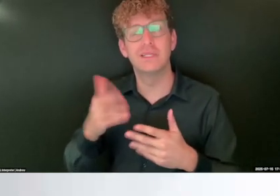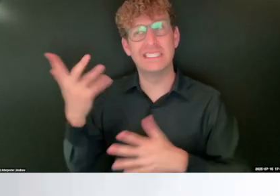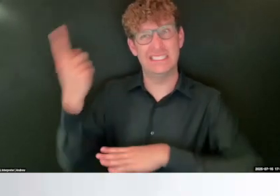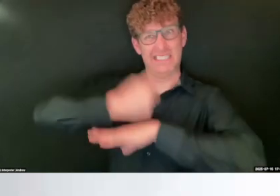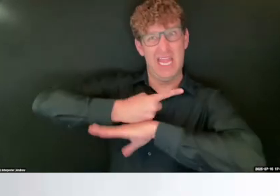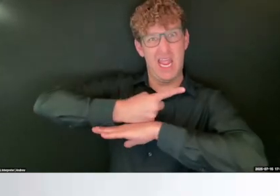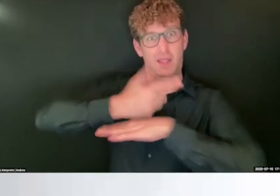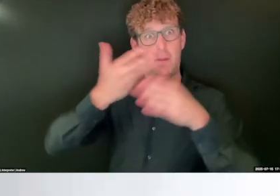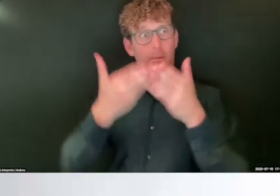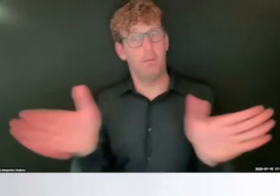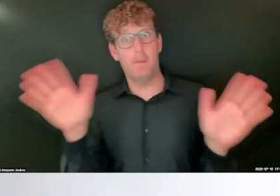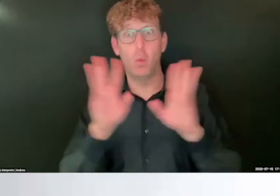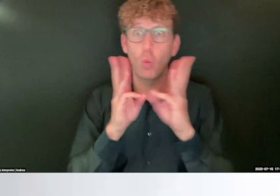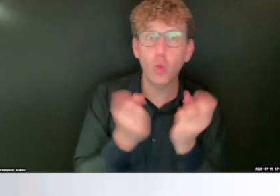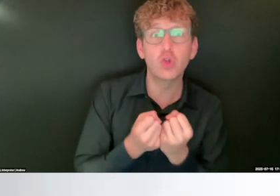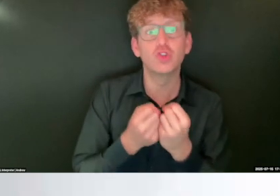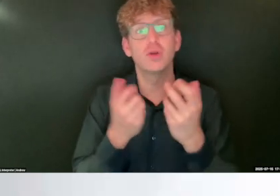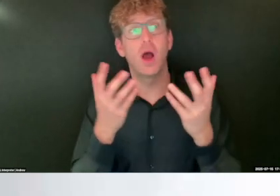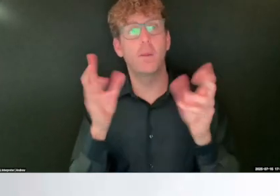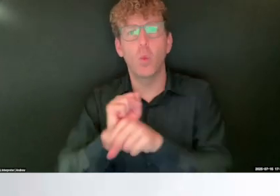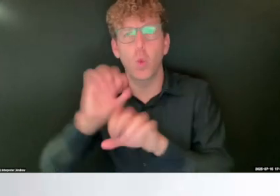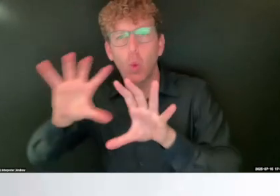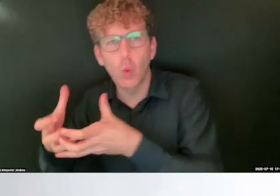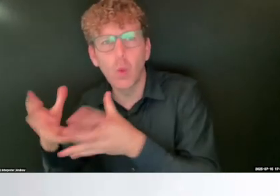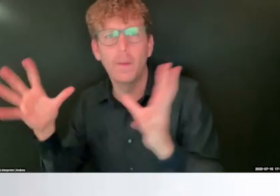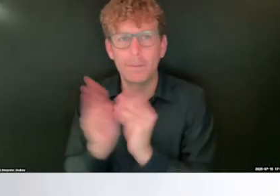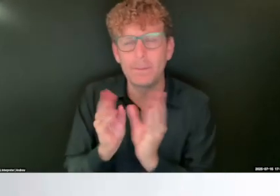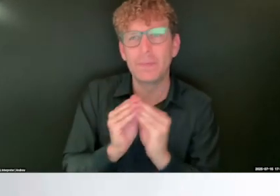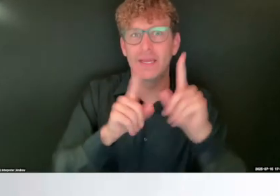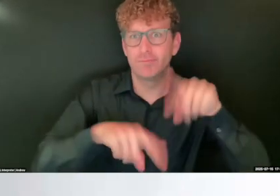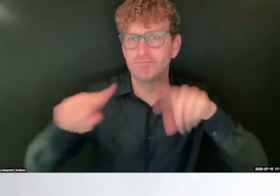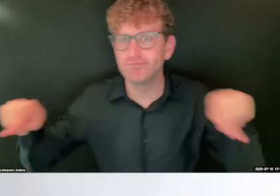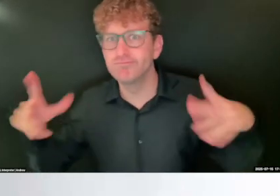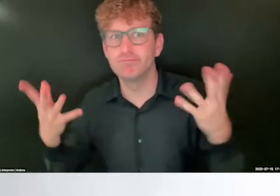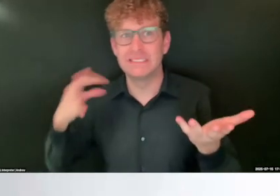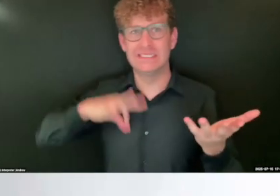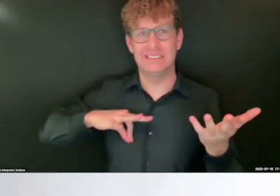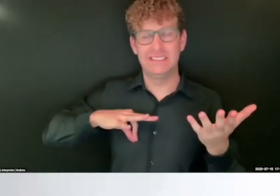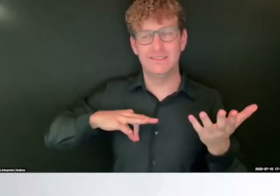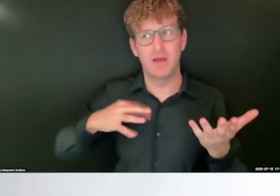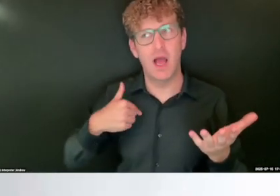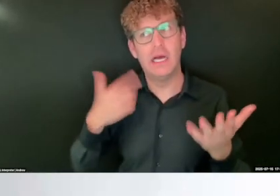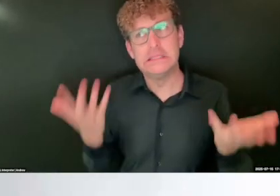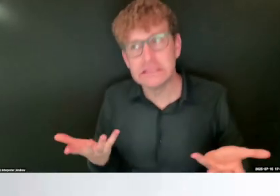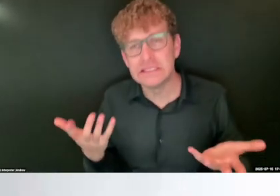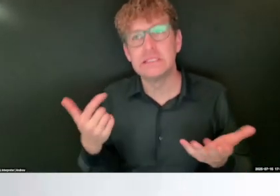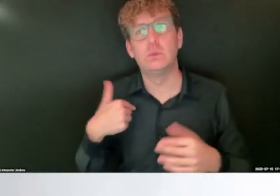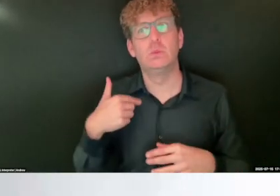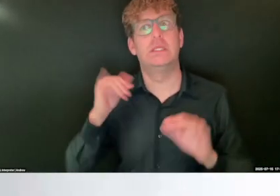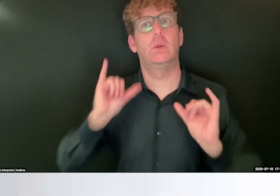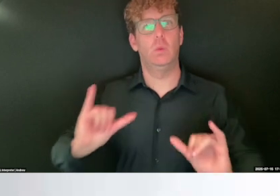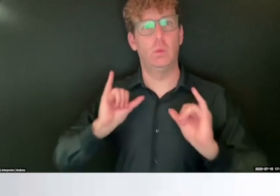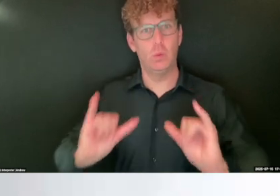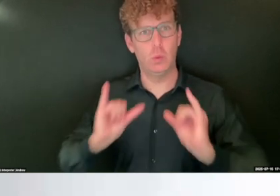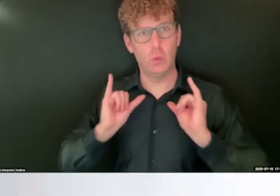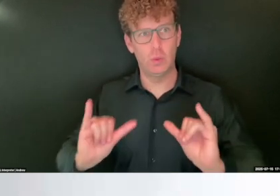on various incentive projects. However, we understand community members face unique challenges attending